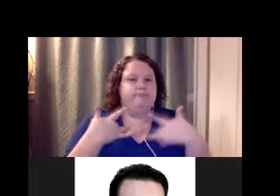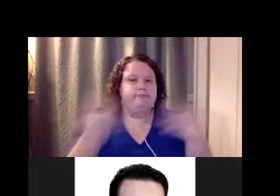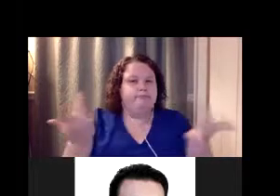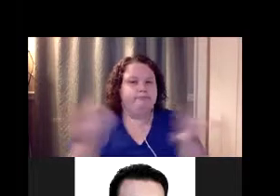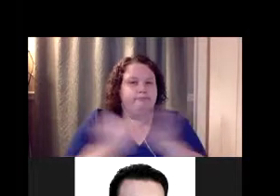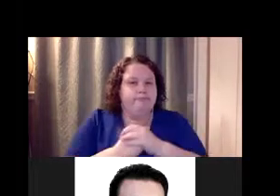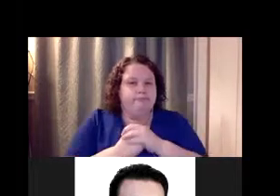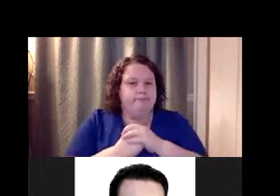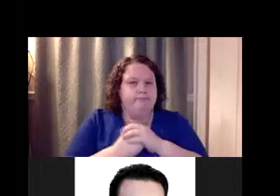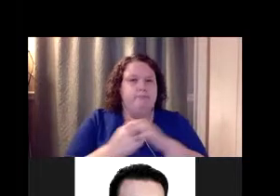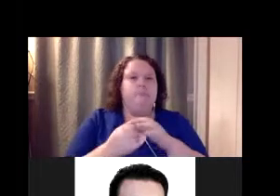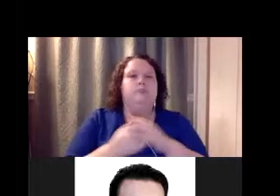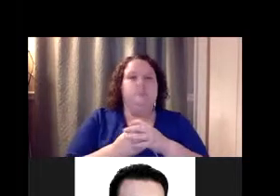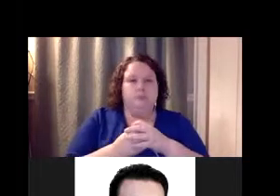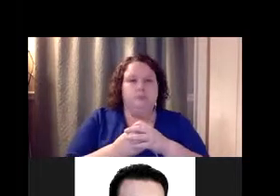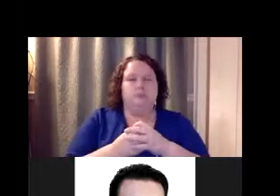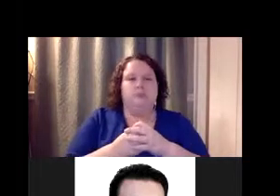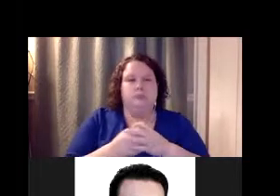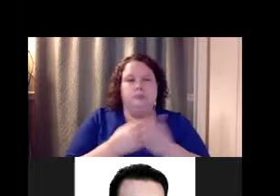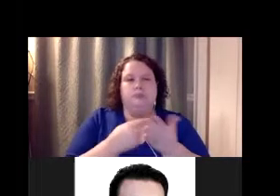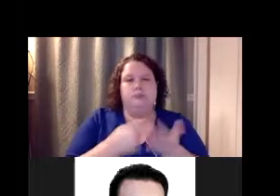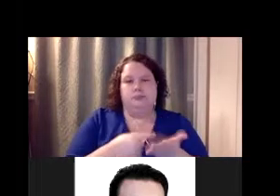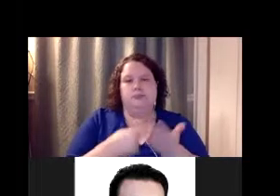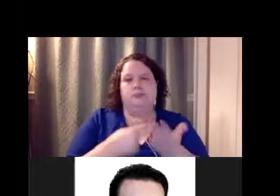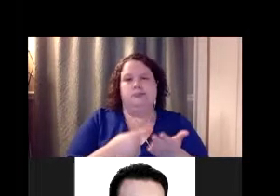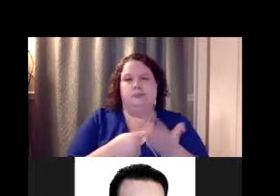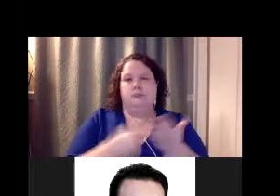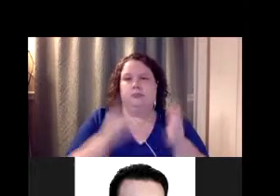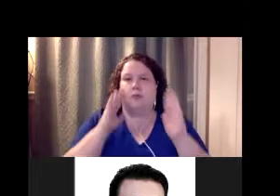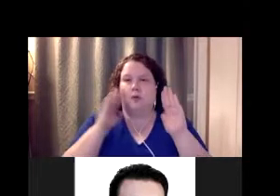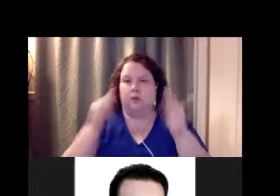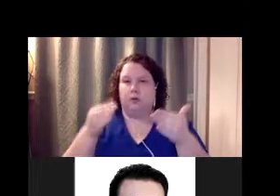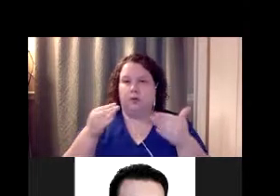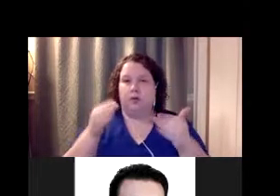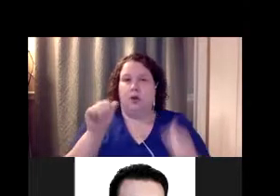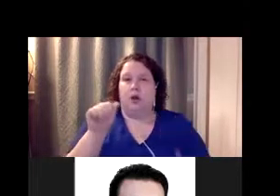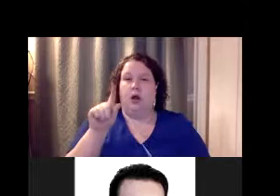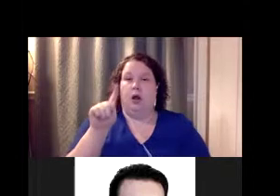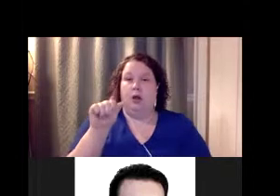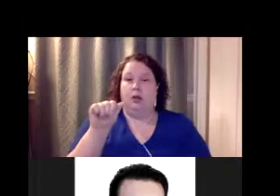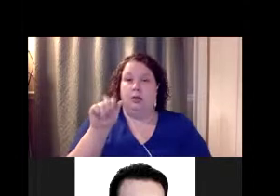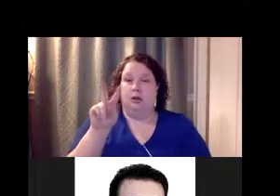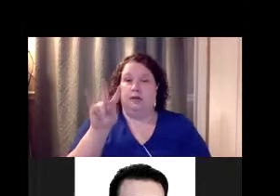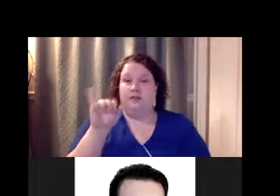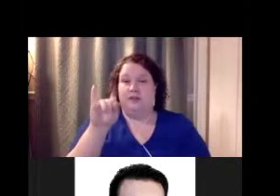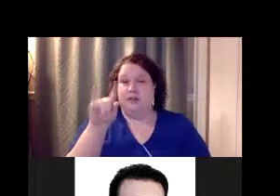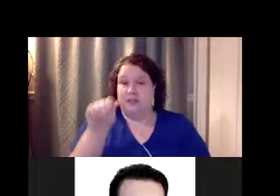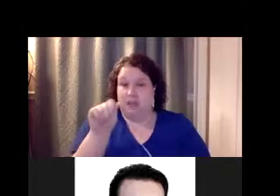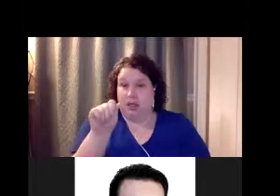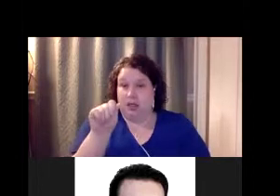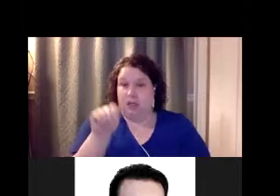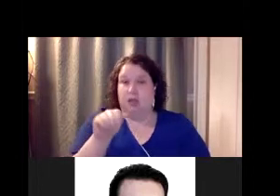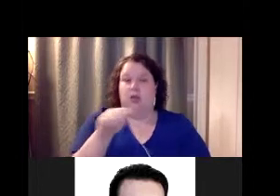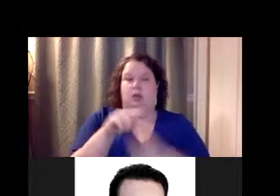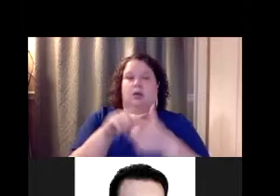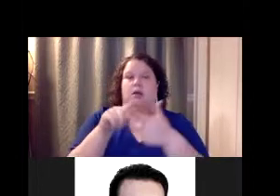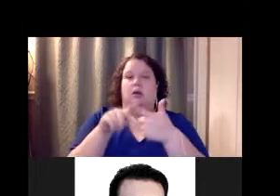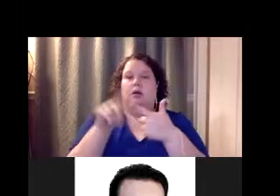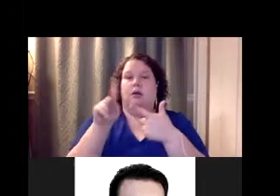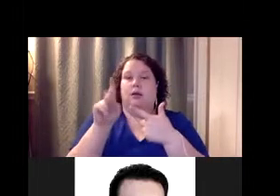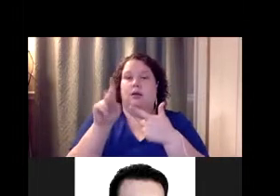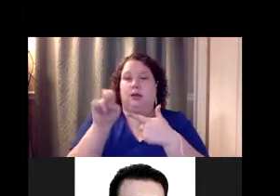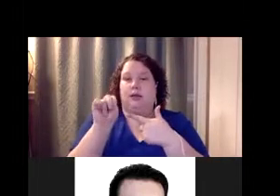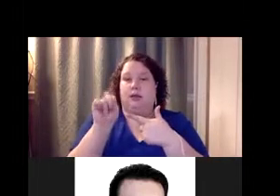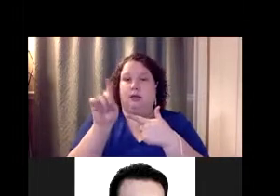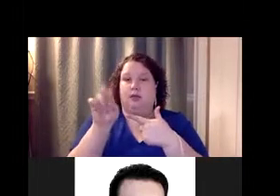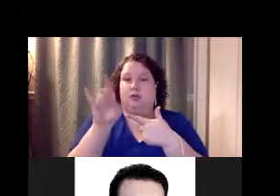back to, really focused on Alta Vista, Kendrick, and South Waco. And I come back to this slide of just number